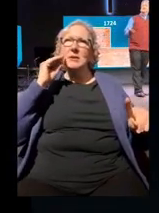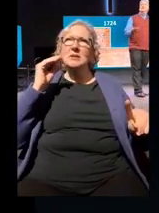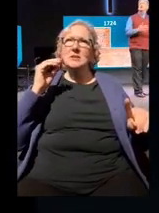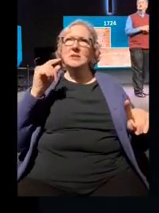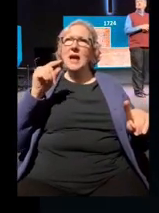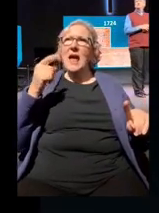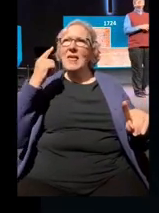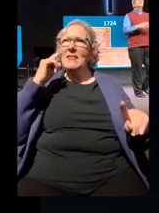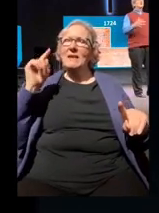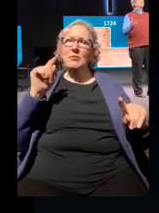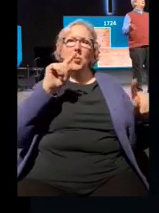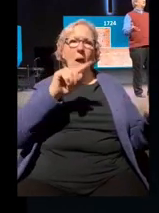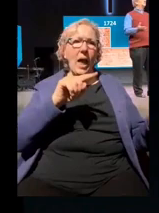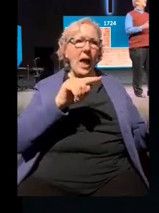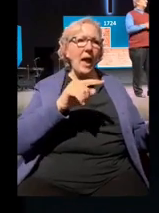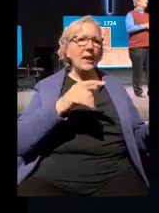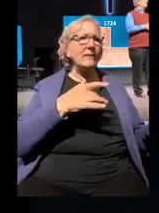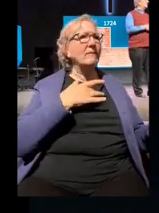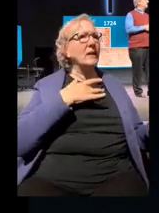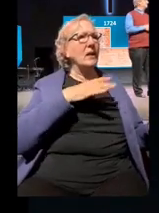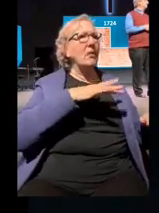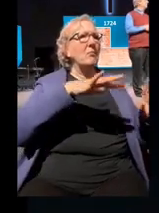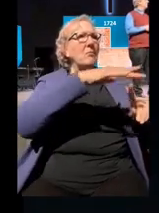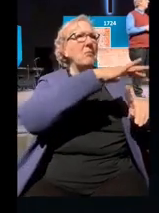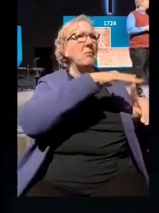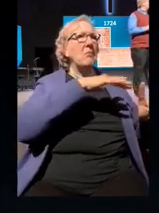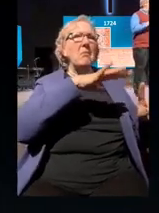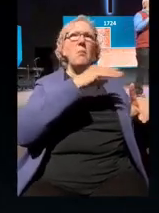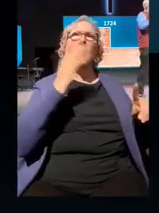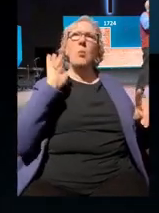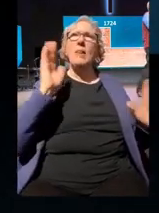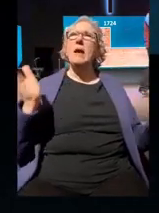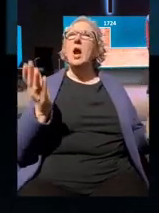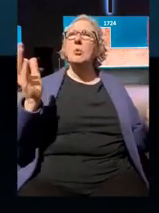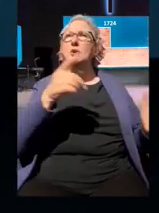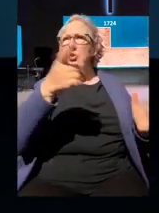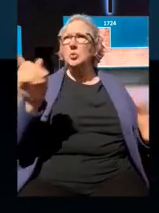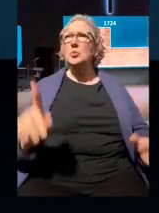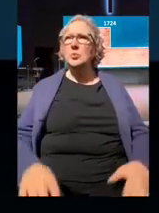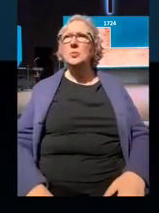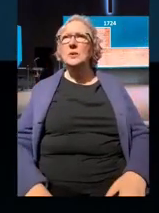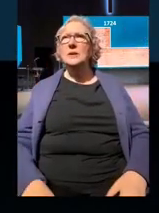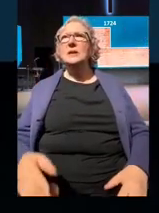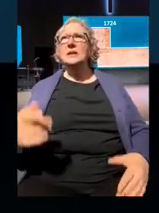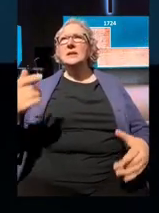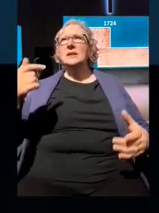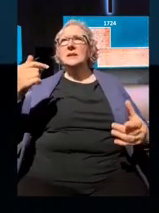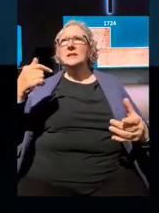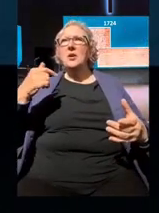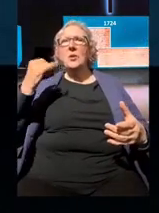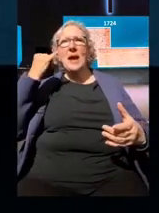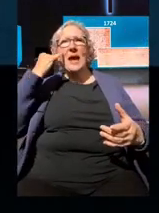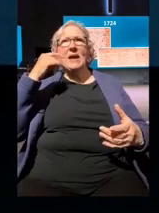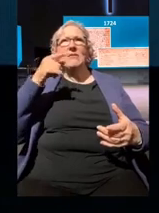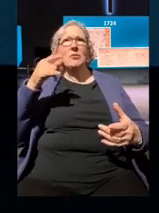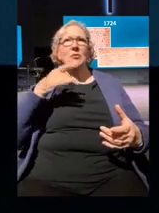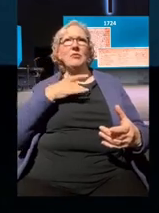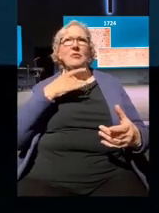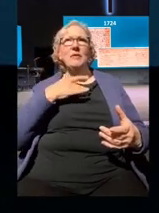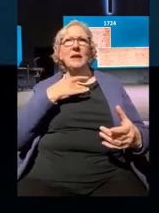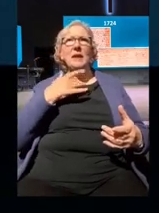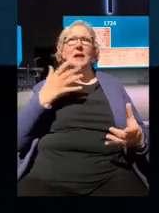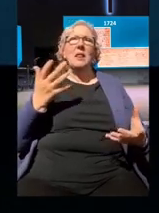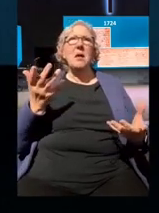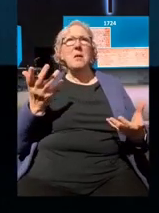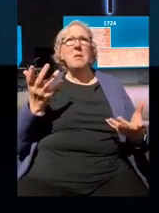to come and see what God is doing in Framingham as well. So let me extend that invitation if you ever find yourself in a time when you'd want to